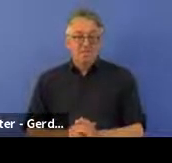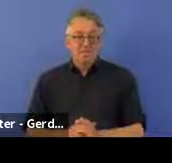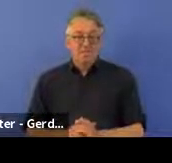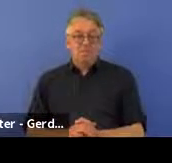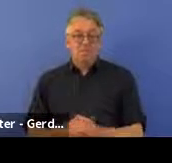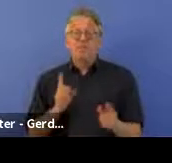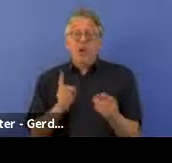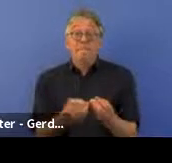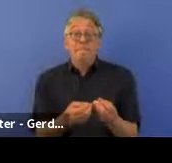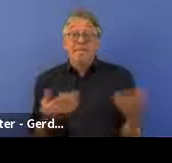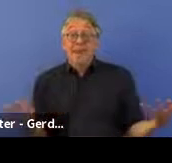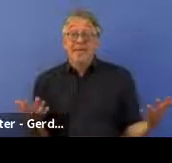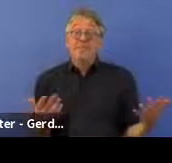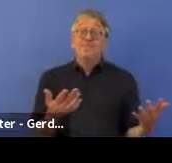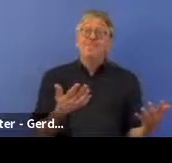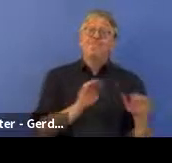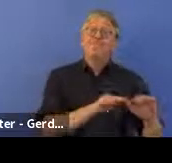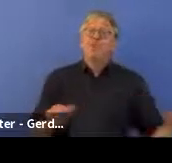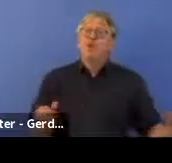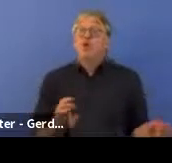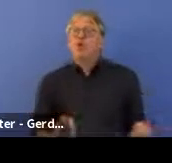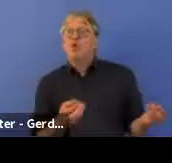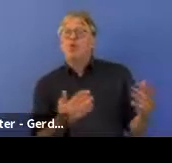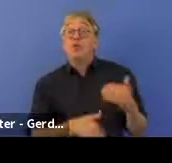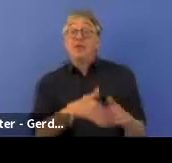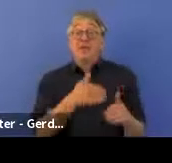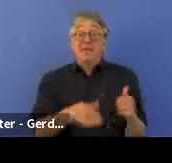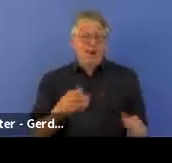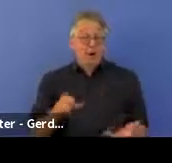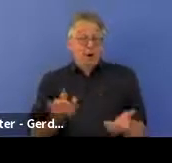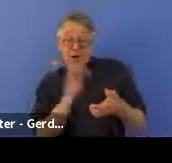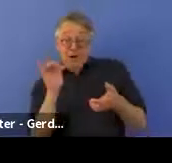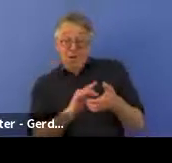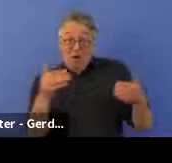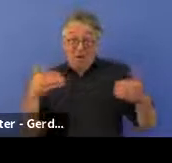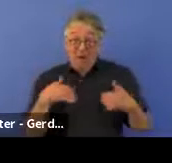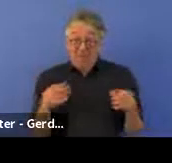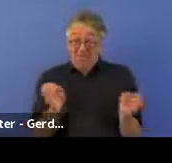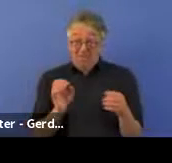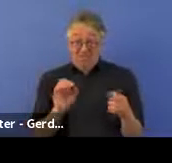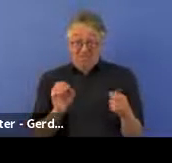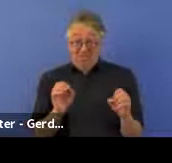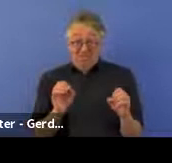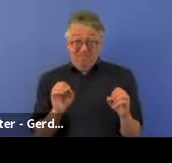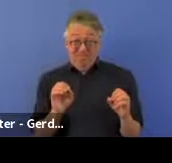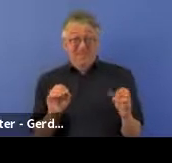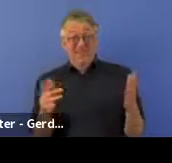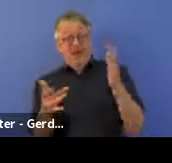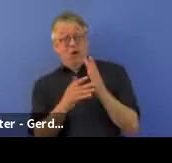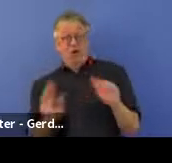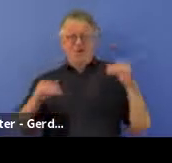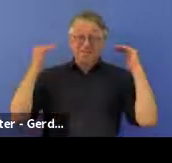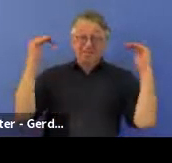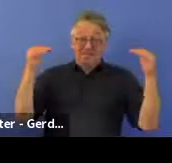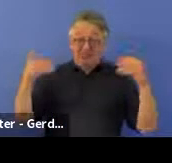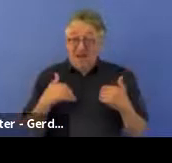health condition, and so they are not able to afford technologies like smartphone. In addition